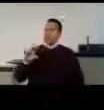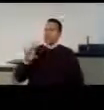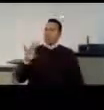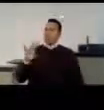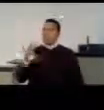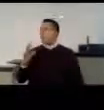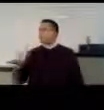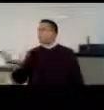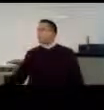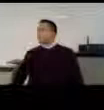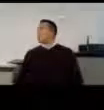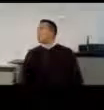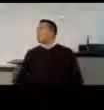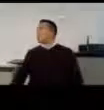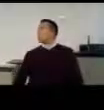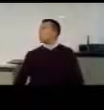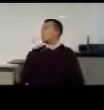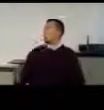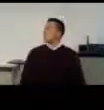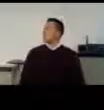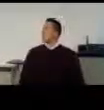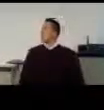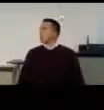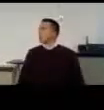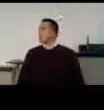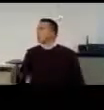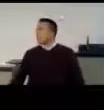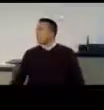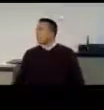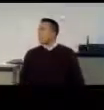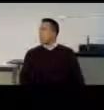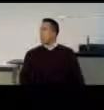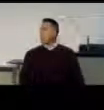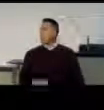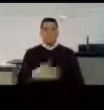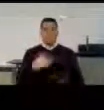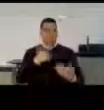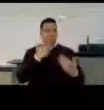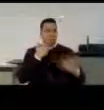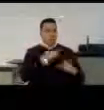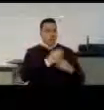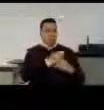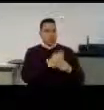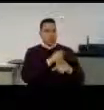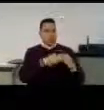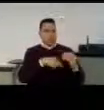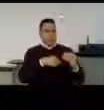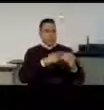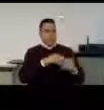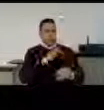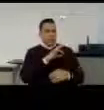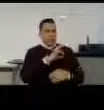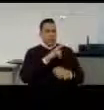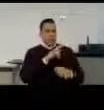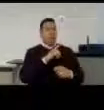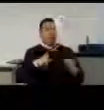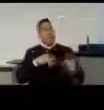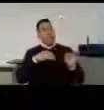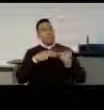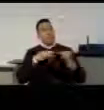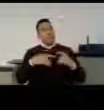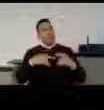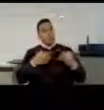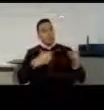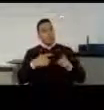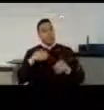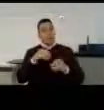you have about that, off the top of your head. I don't have statistics about District 75. I can talk about District 75 and what's happening right now.